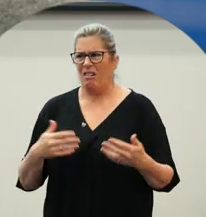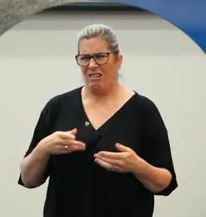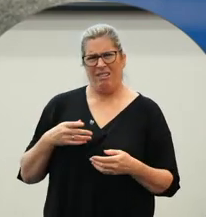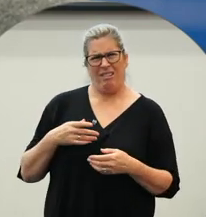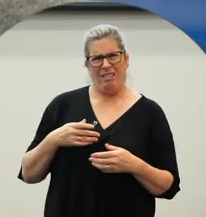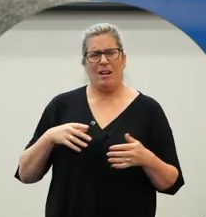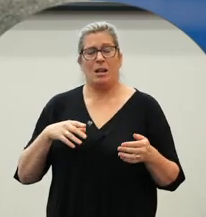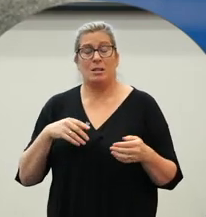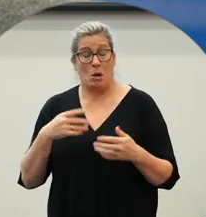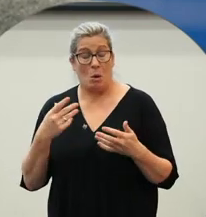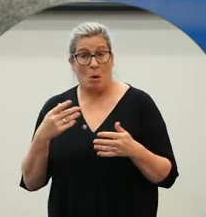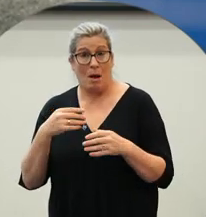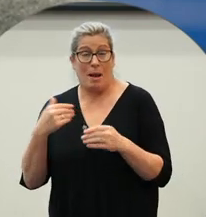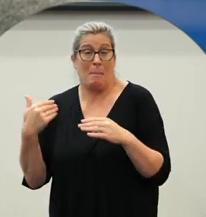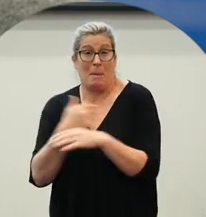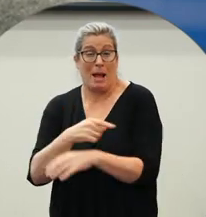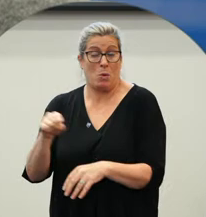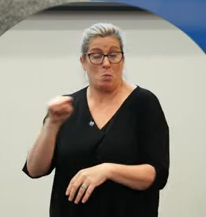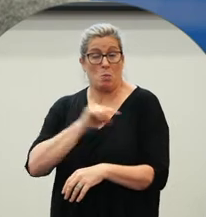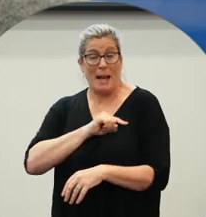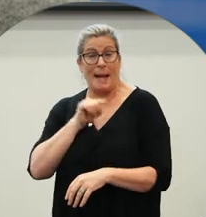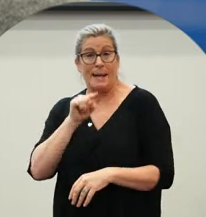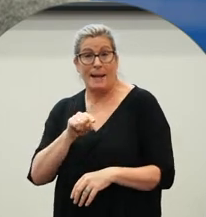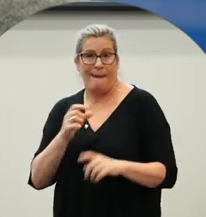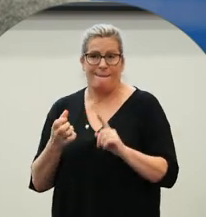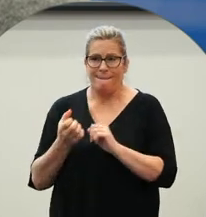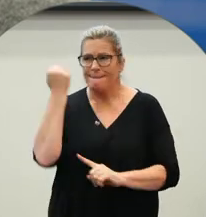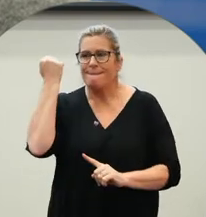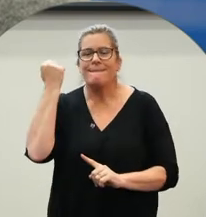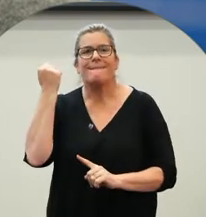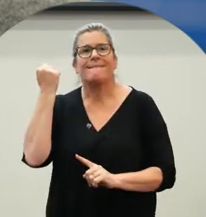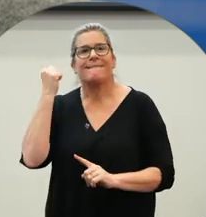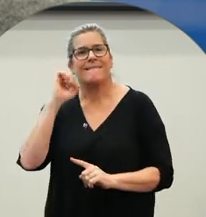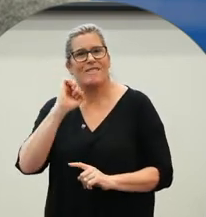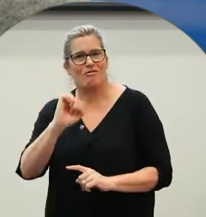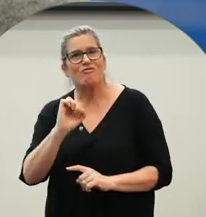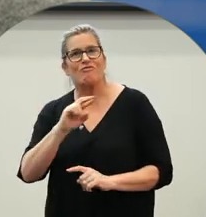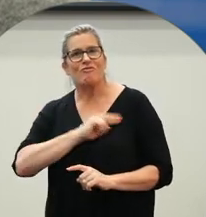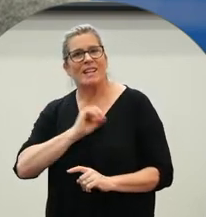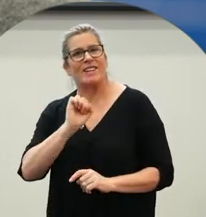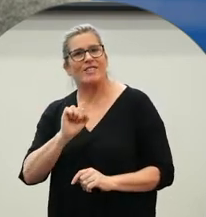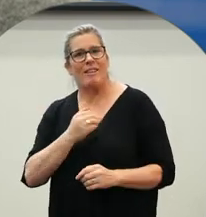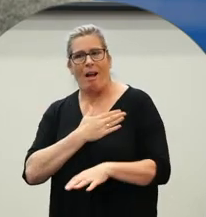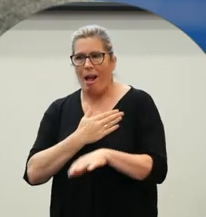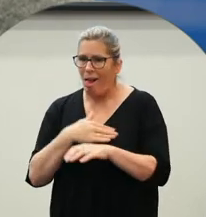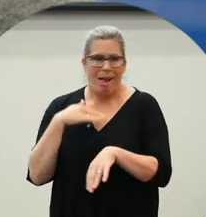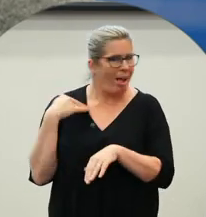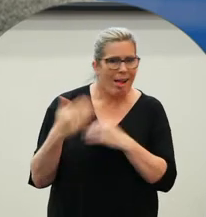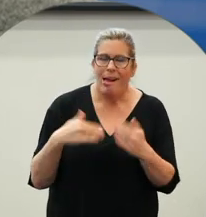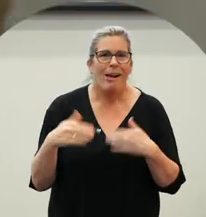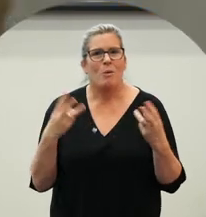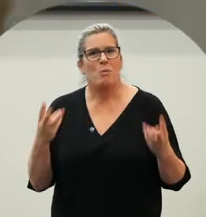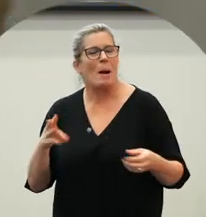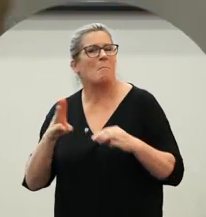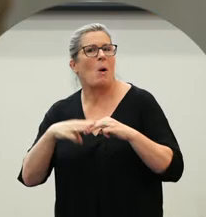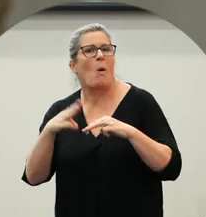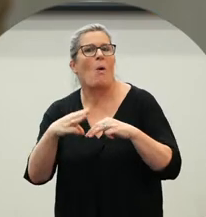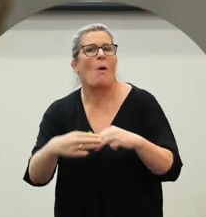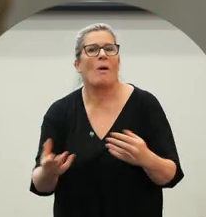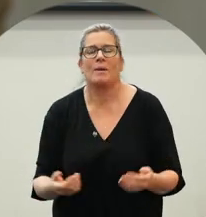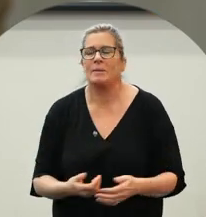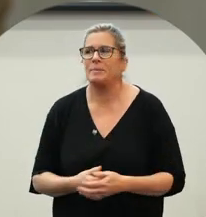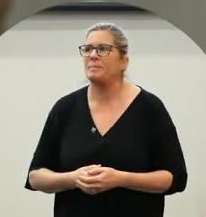So by winning that one, I think that really set her on a course. There was, very quickly,